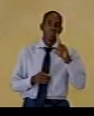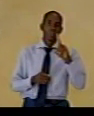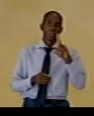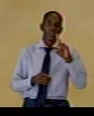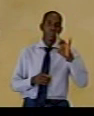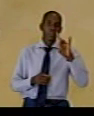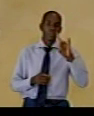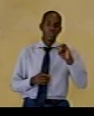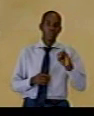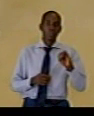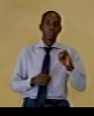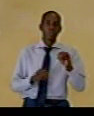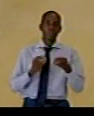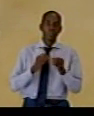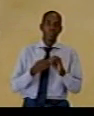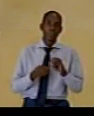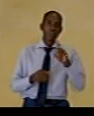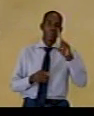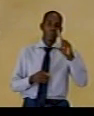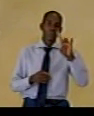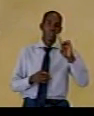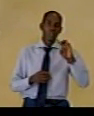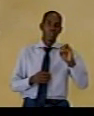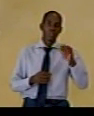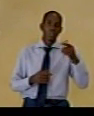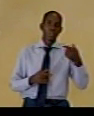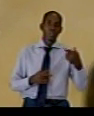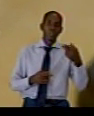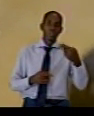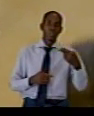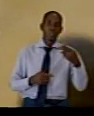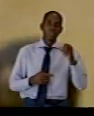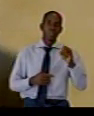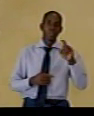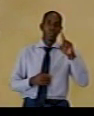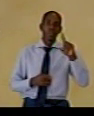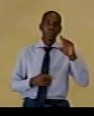180, Gospel Hymns and Song, number